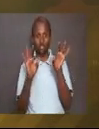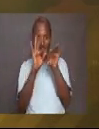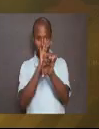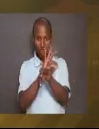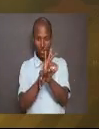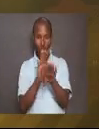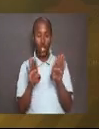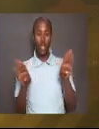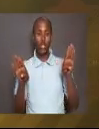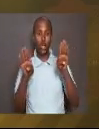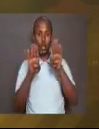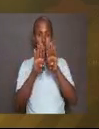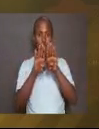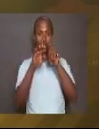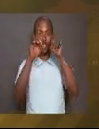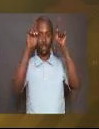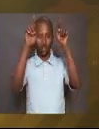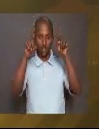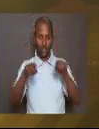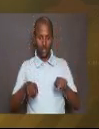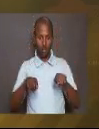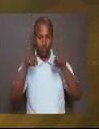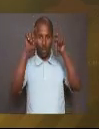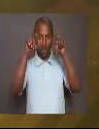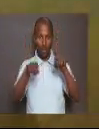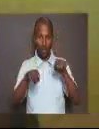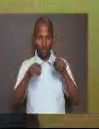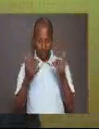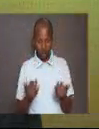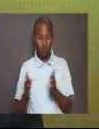on a closed interval. Are you ready, students?